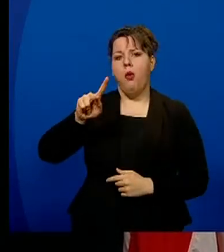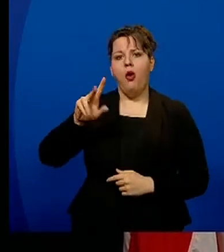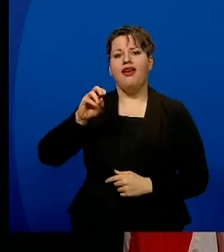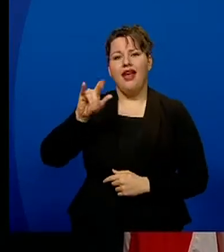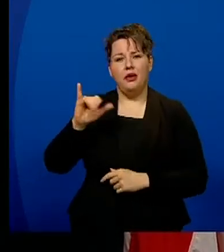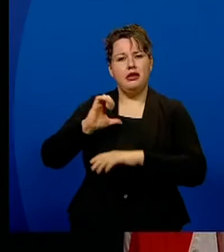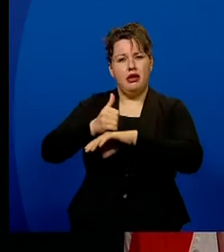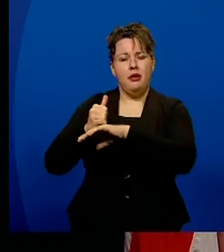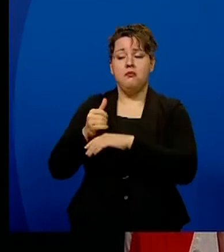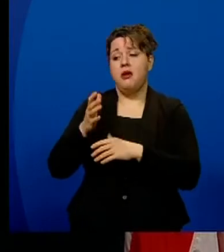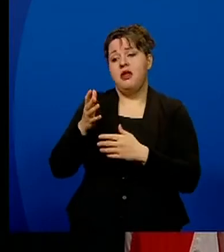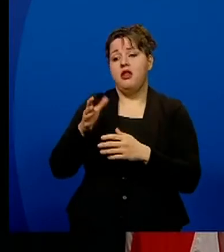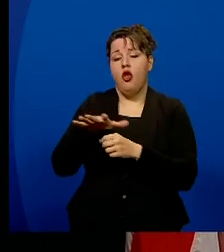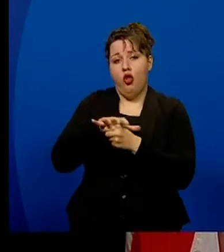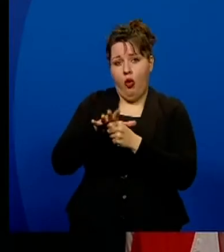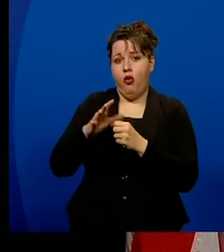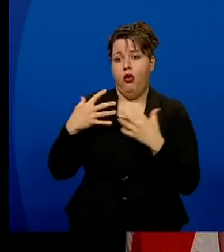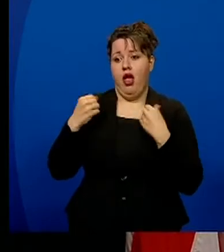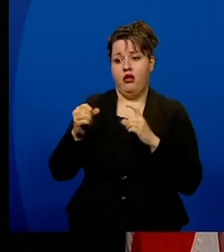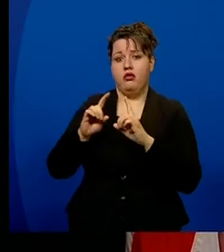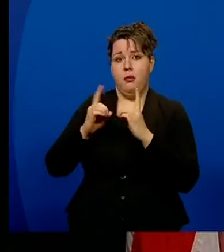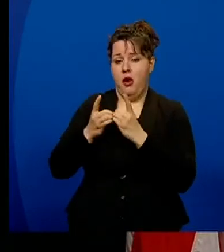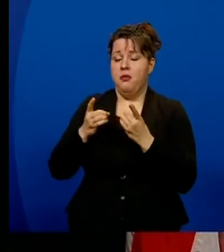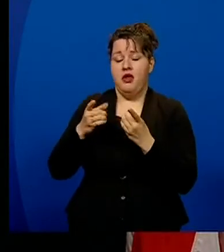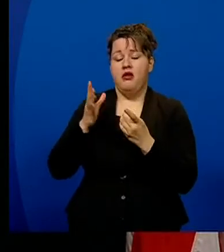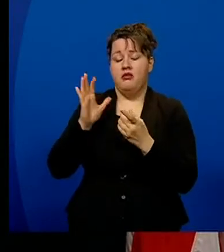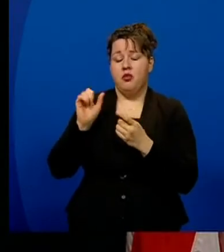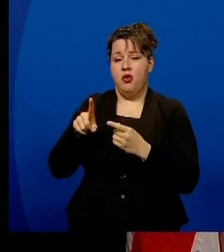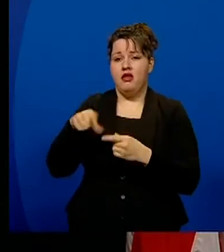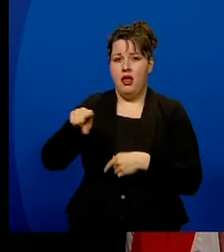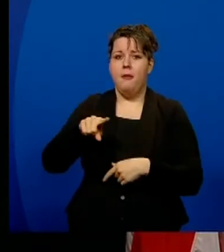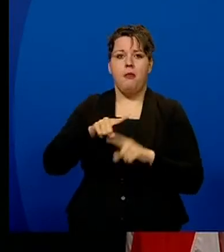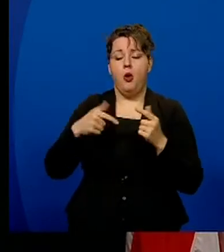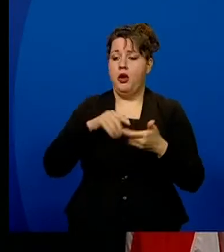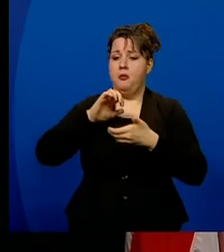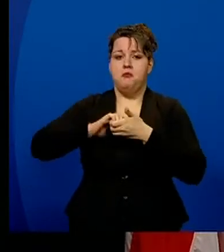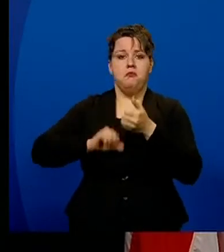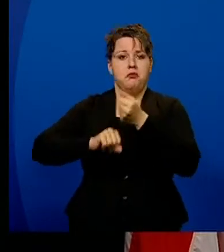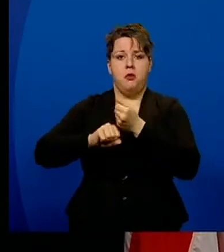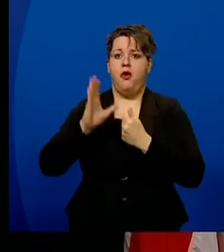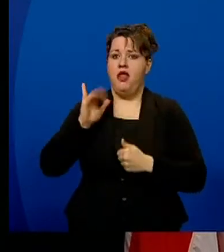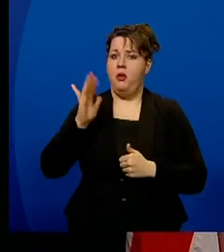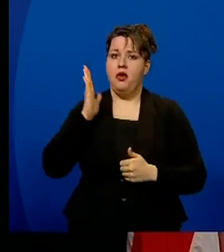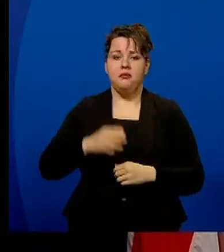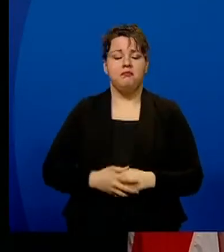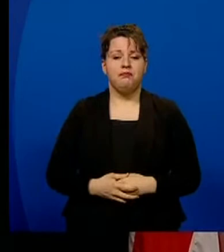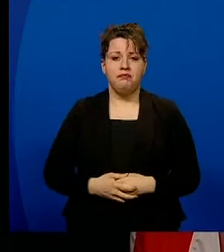public health, that might be a good question for them, but we'll be a partner in any way that we can to help facilitate that. Okay?